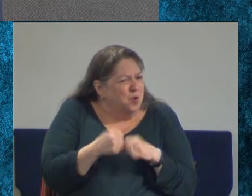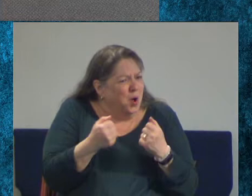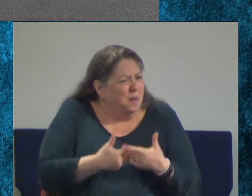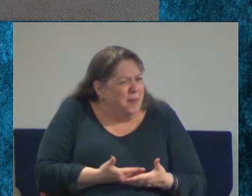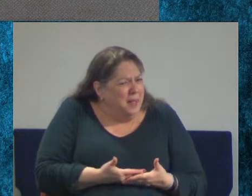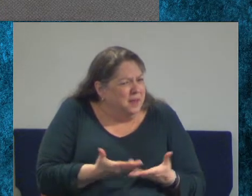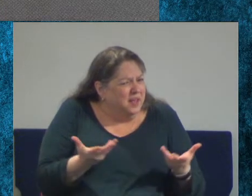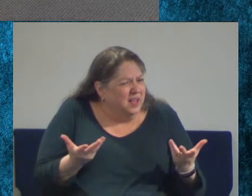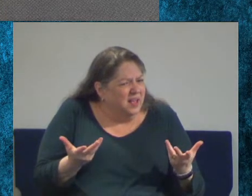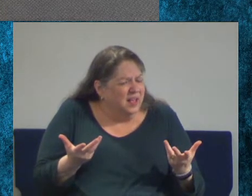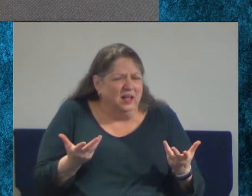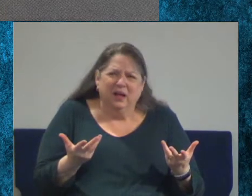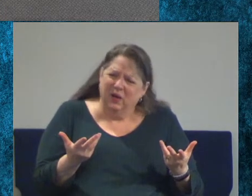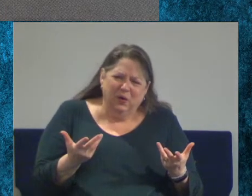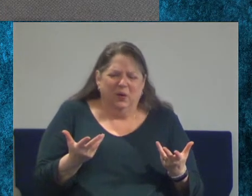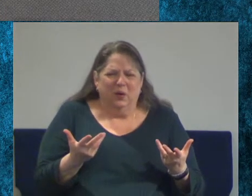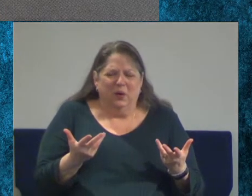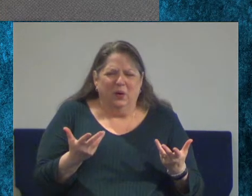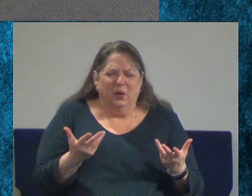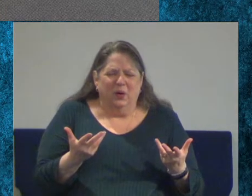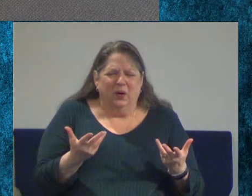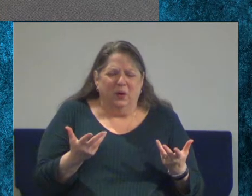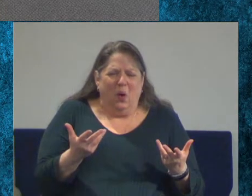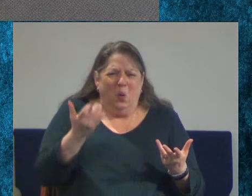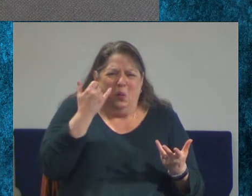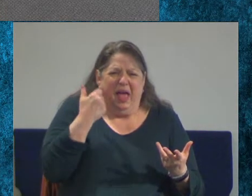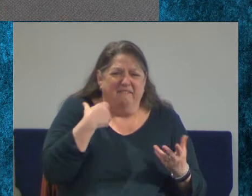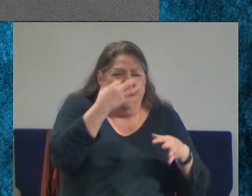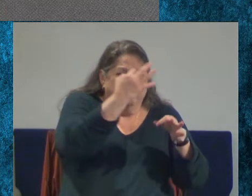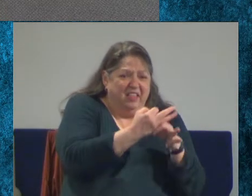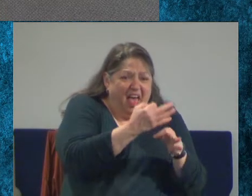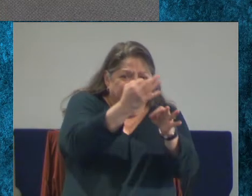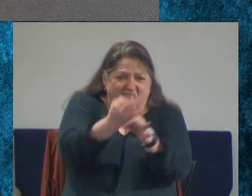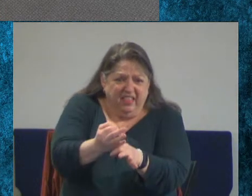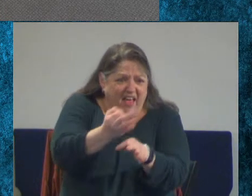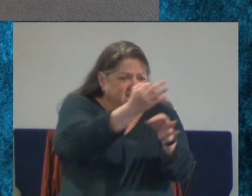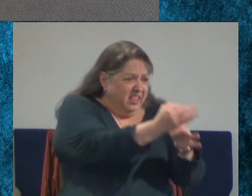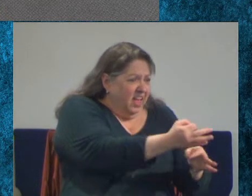in anyone else is disastrous.